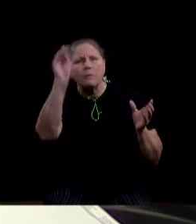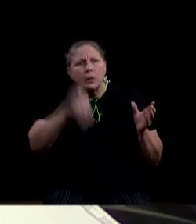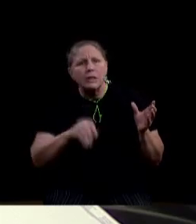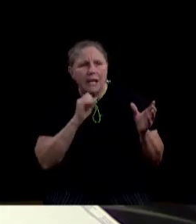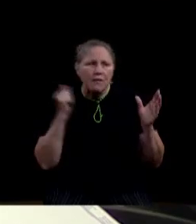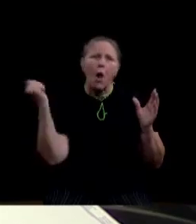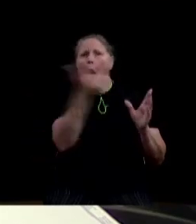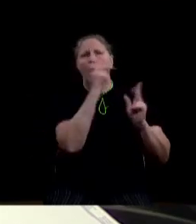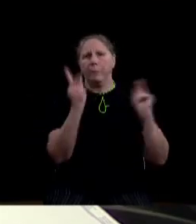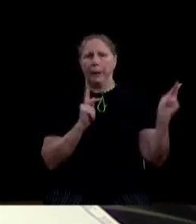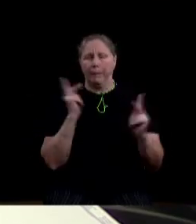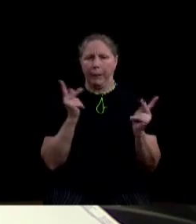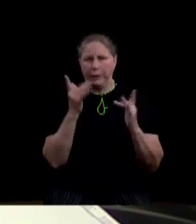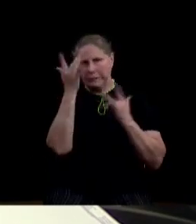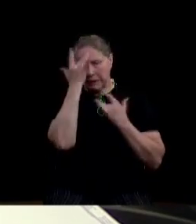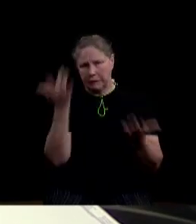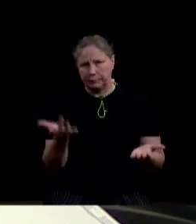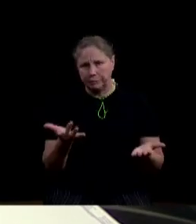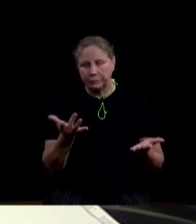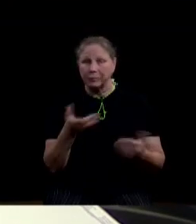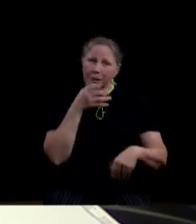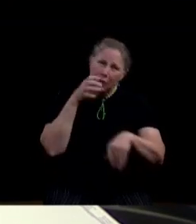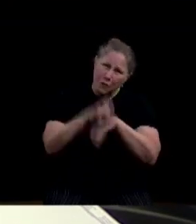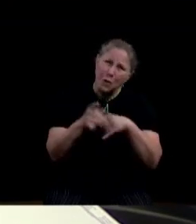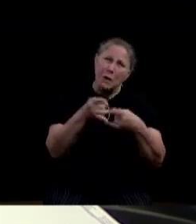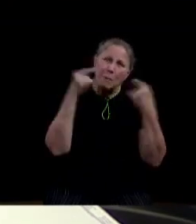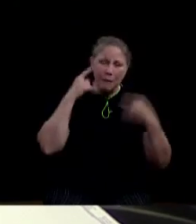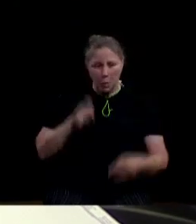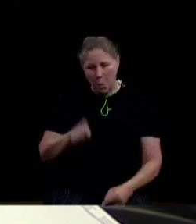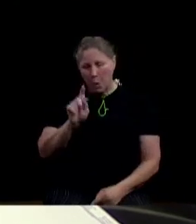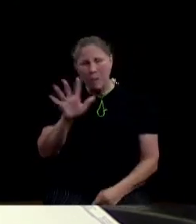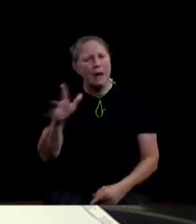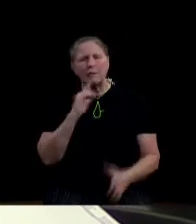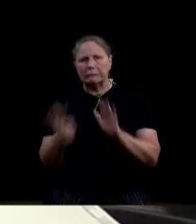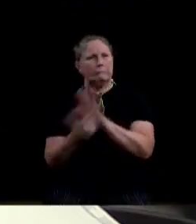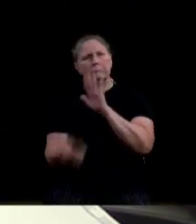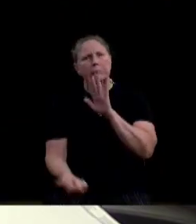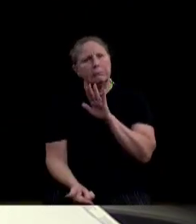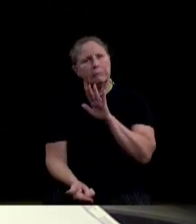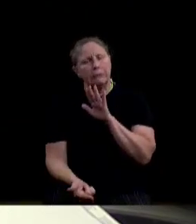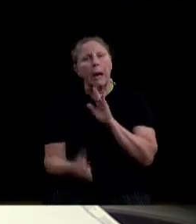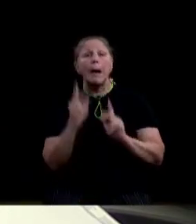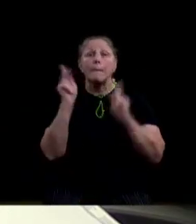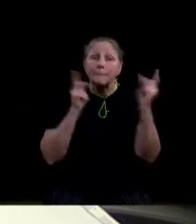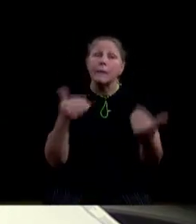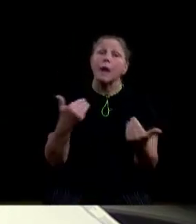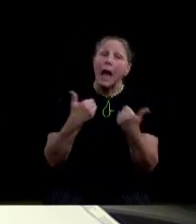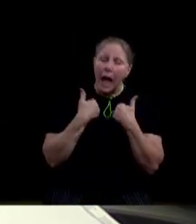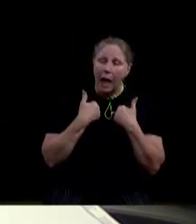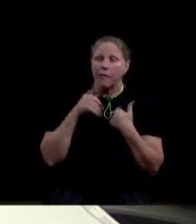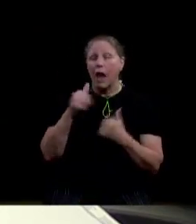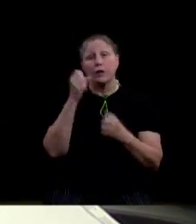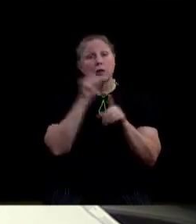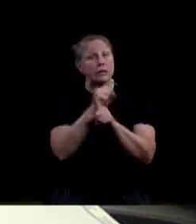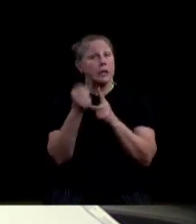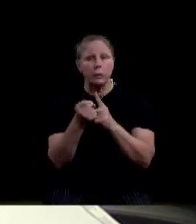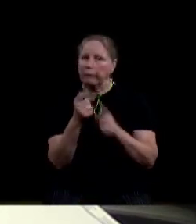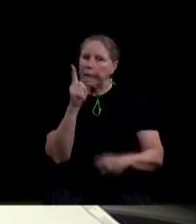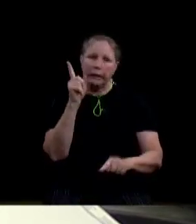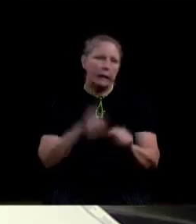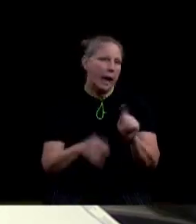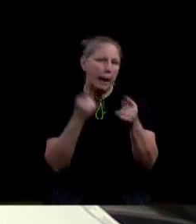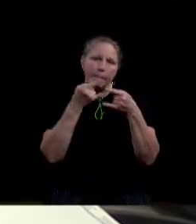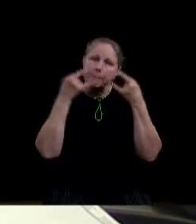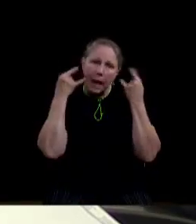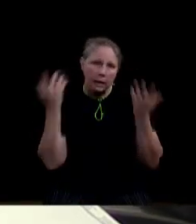a mask is unlawful. There are people who have conditions that make it difficult for them to wear a mask. Masks create a false sense